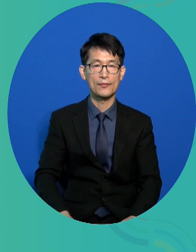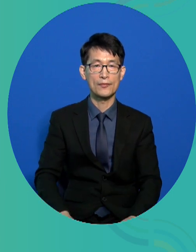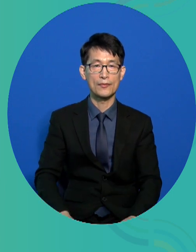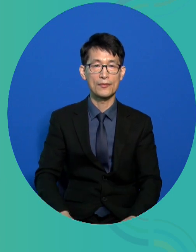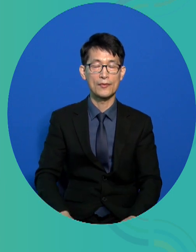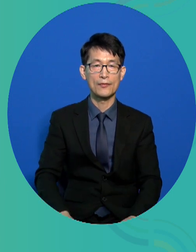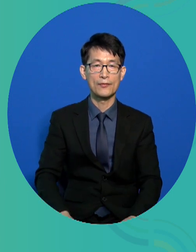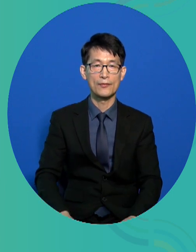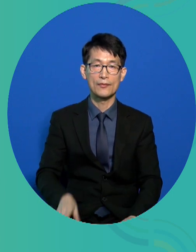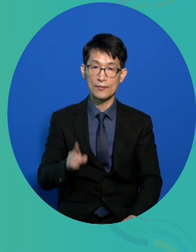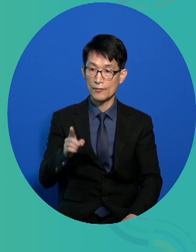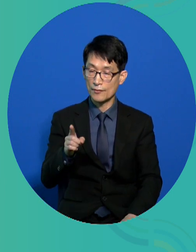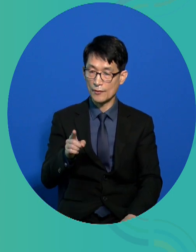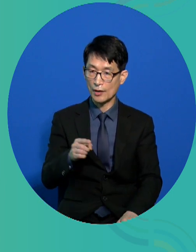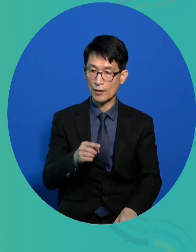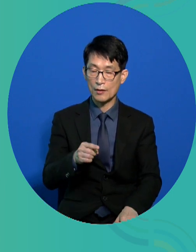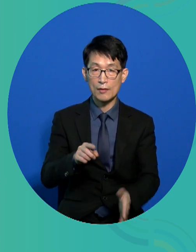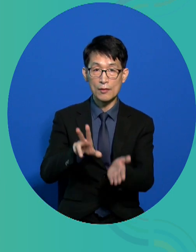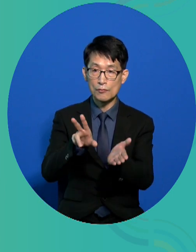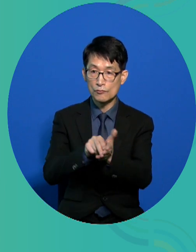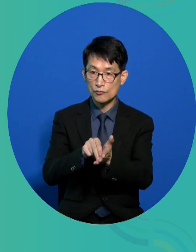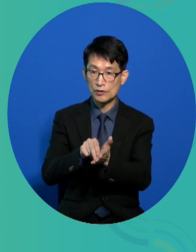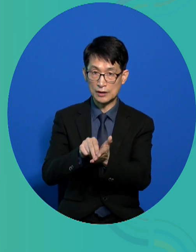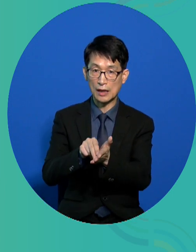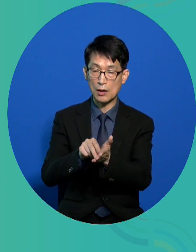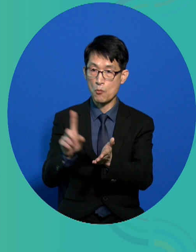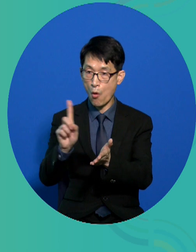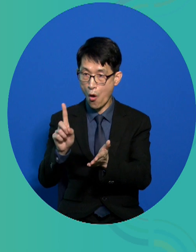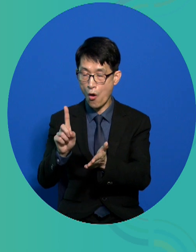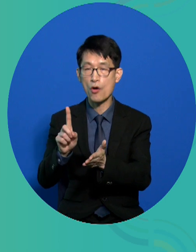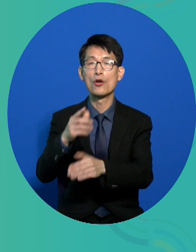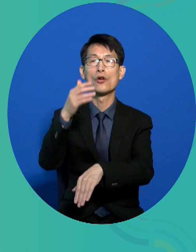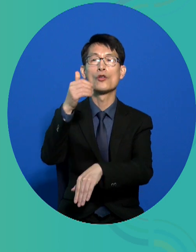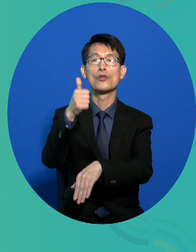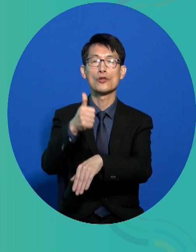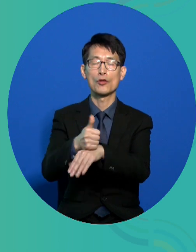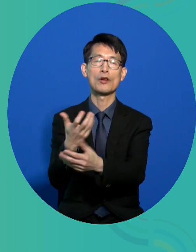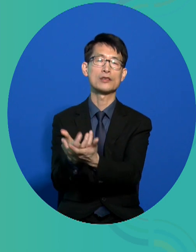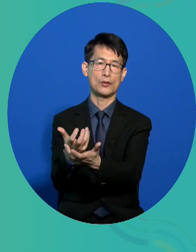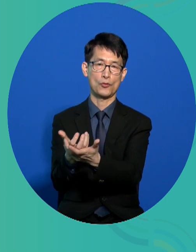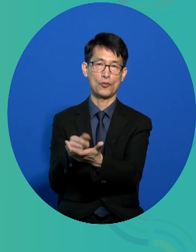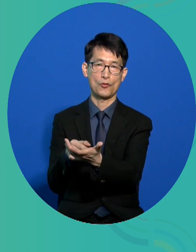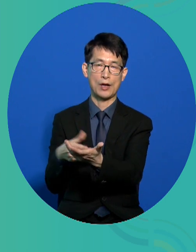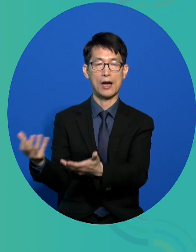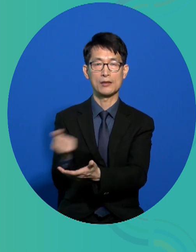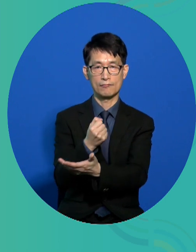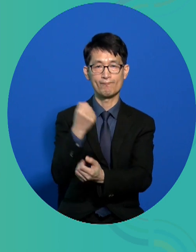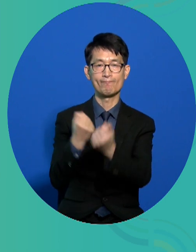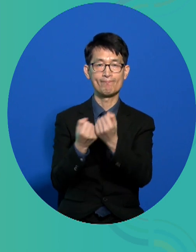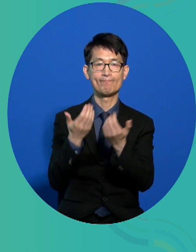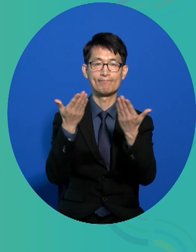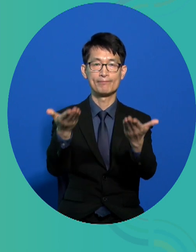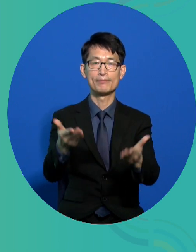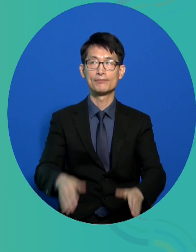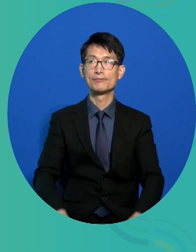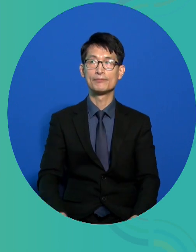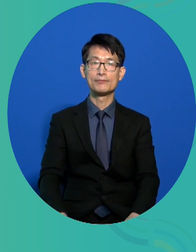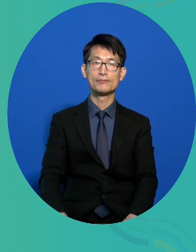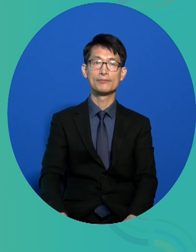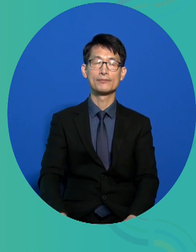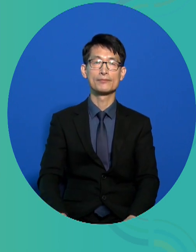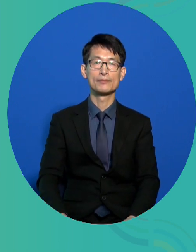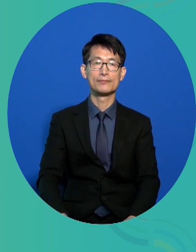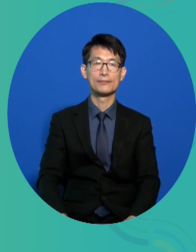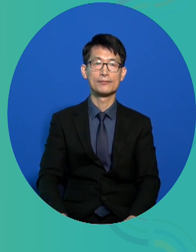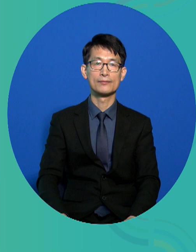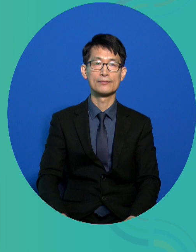face many problems with regards to right to mobility. And so I'd like to share with you our company's experience and the insights that